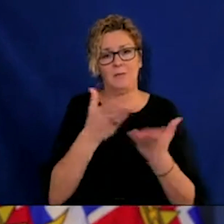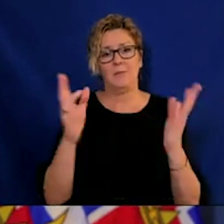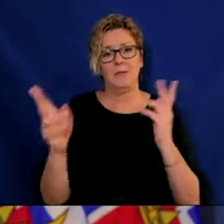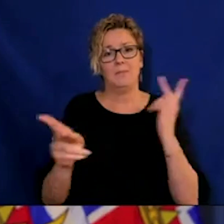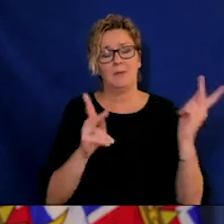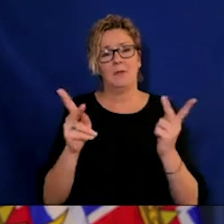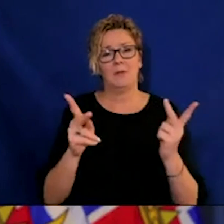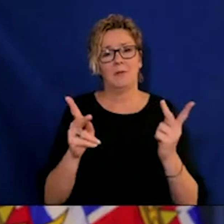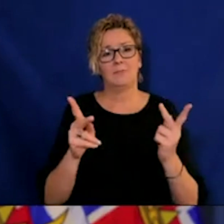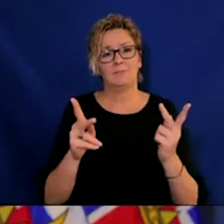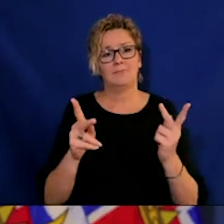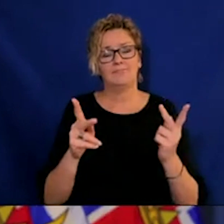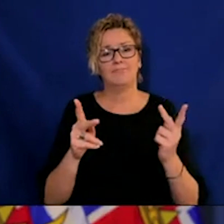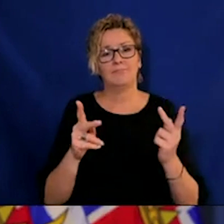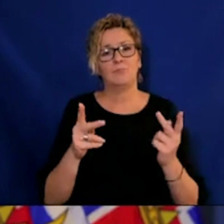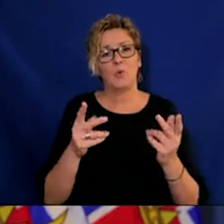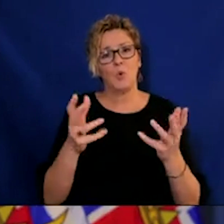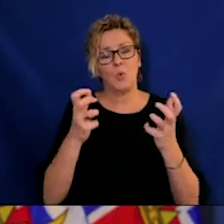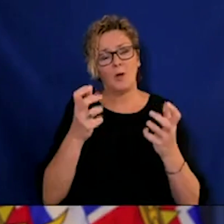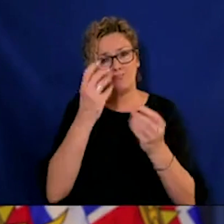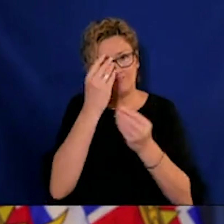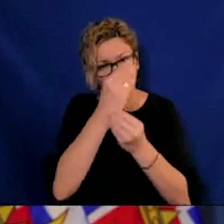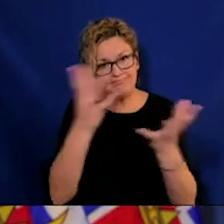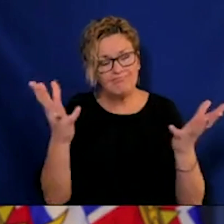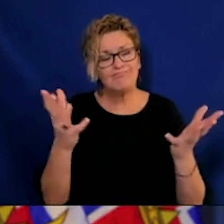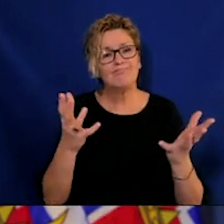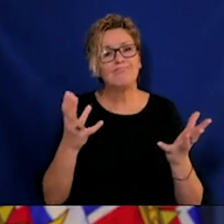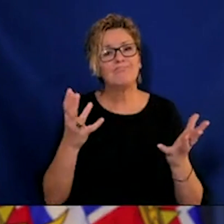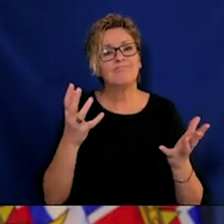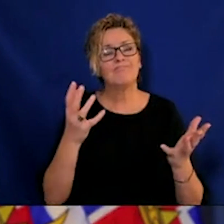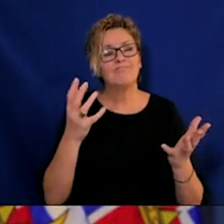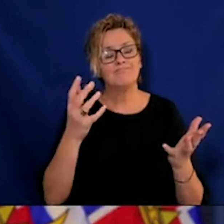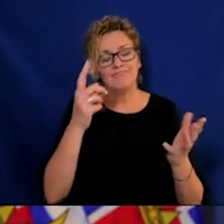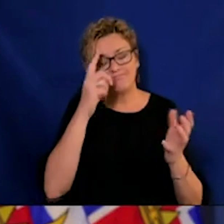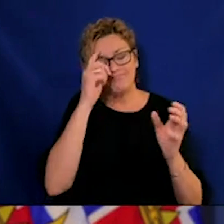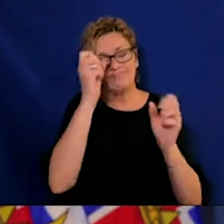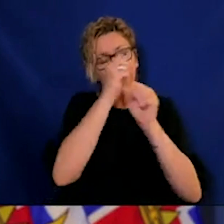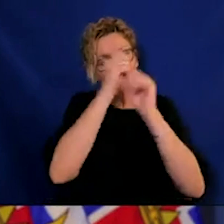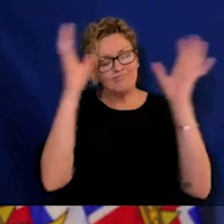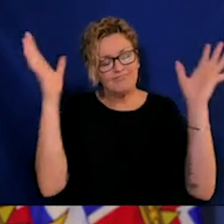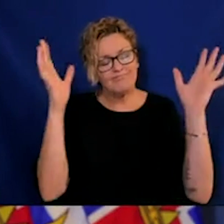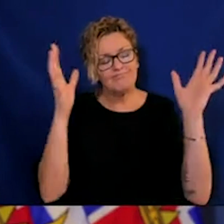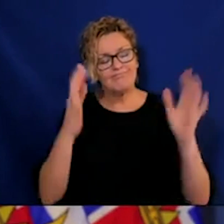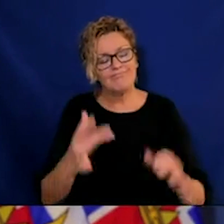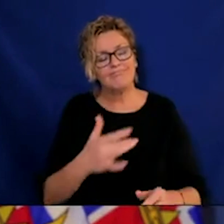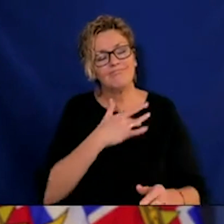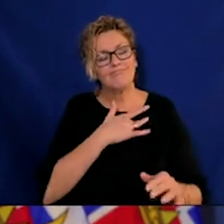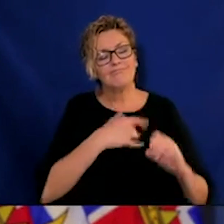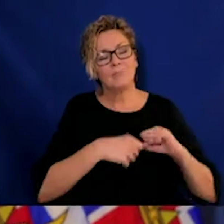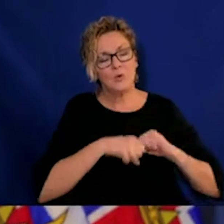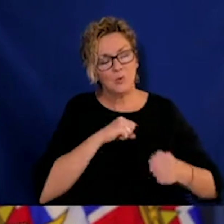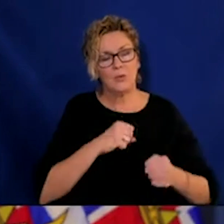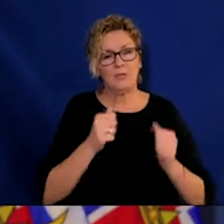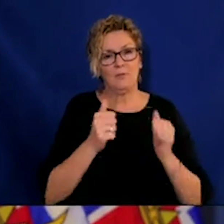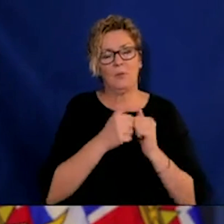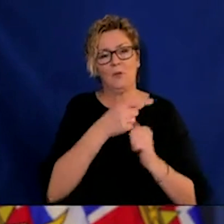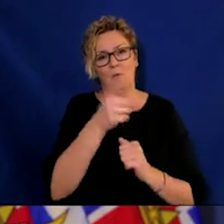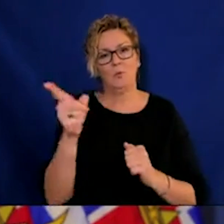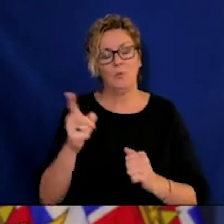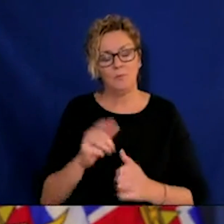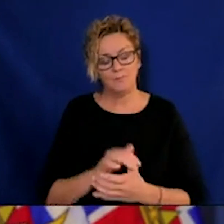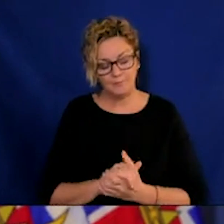our hearts go out to everyone. We are thinking of you. We grieve with you today. I wanted to note